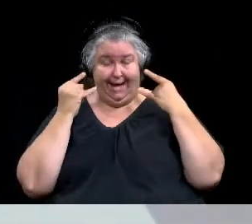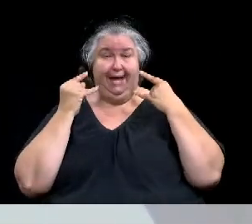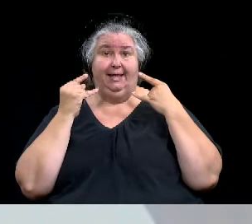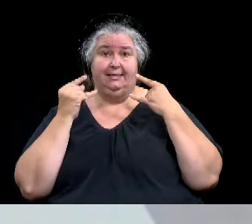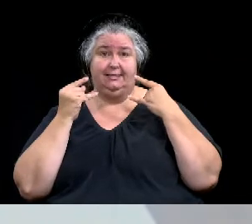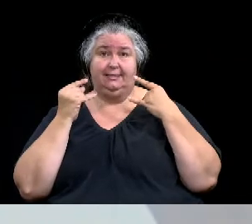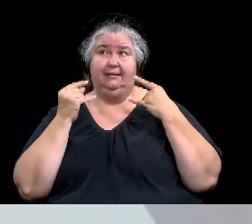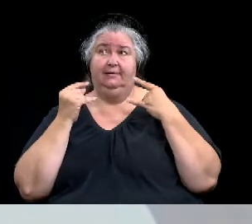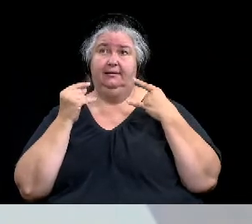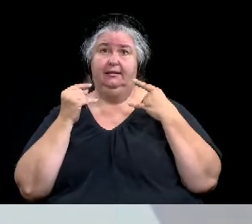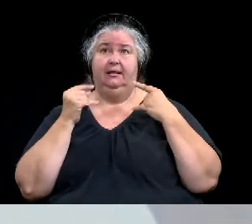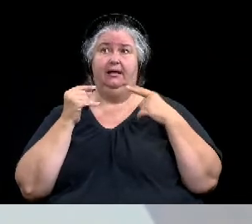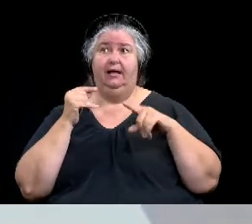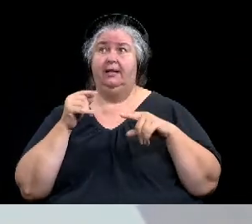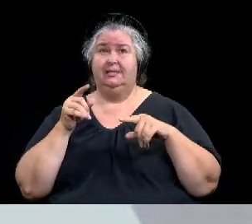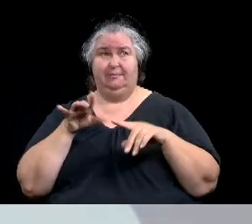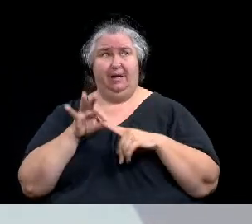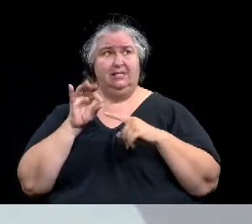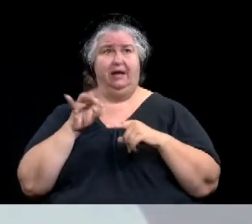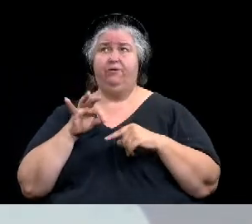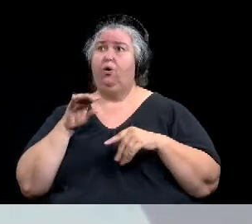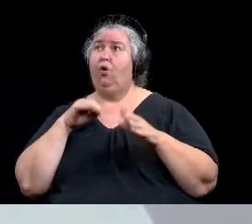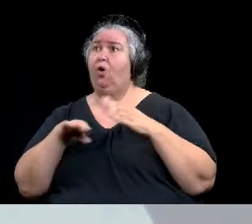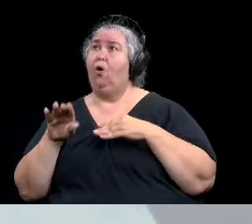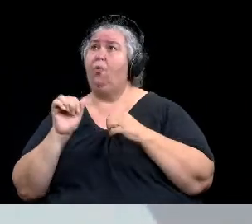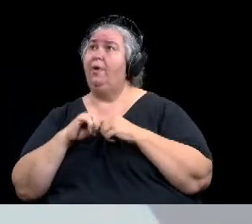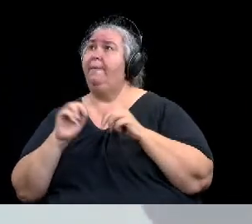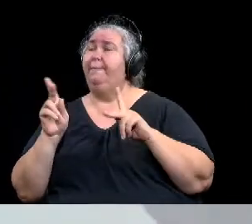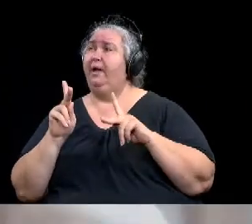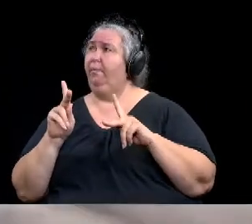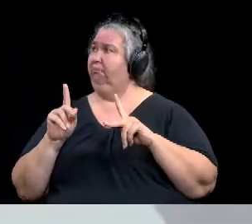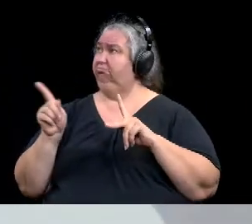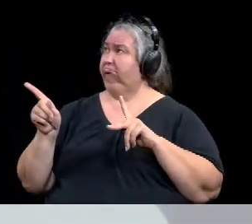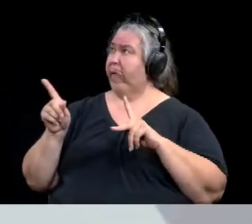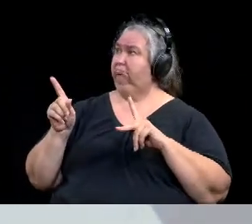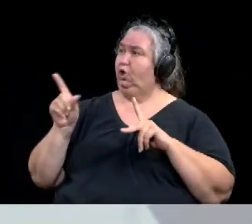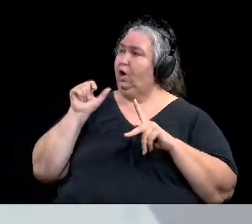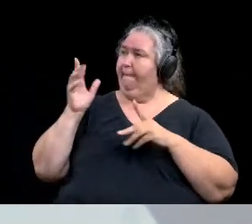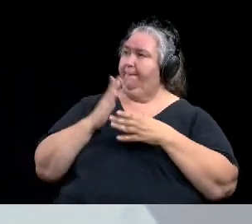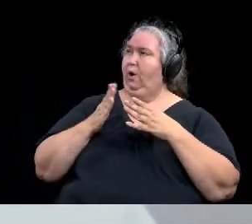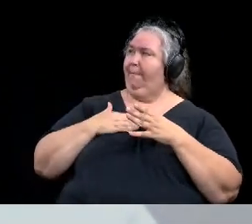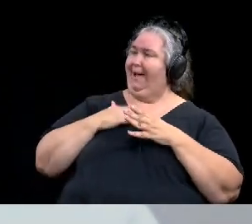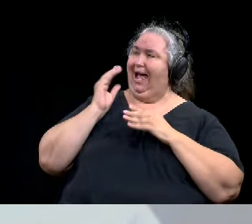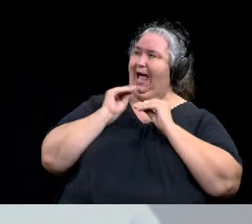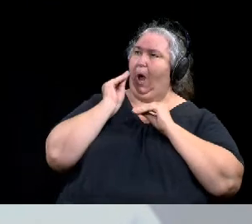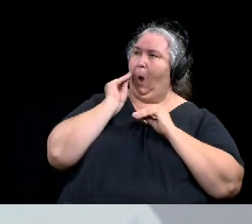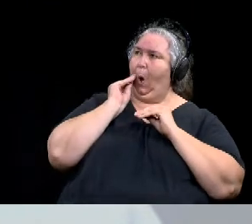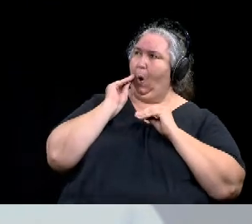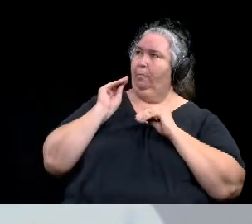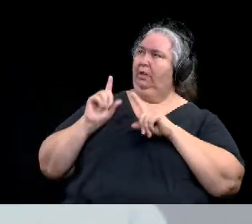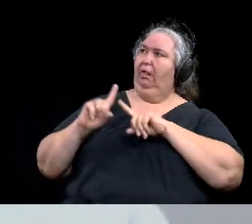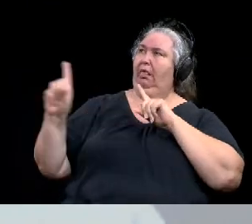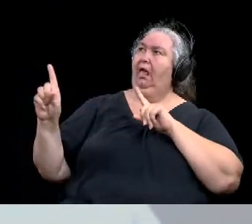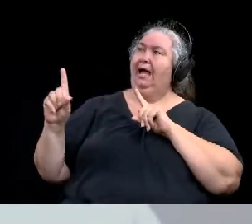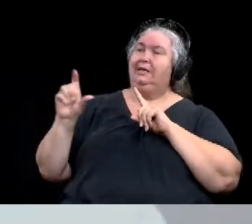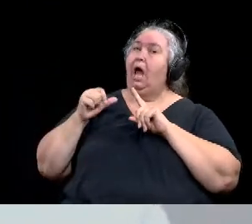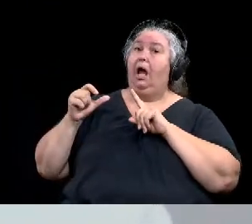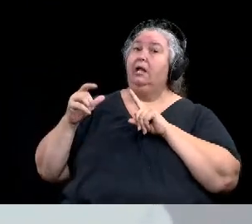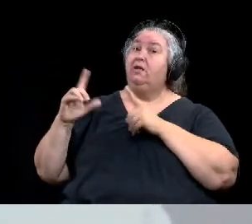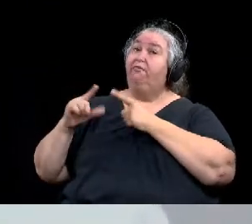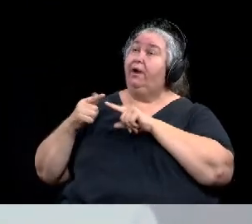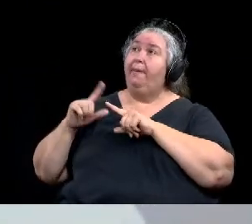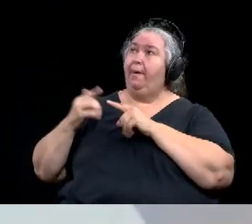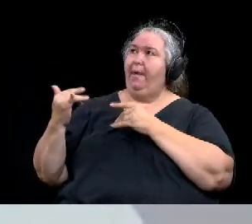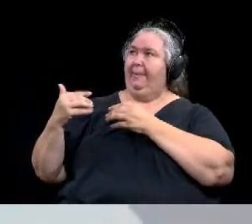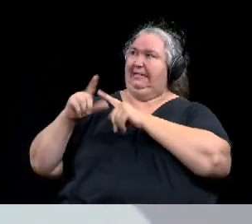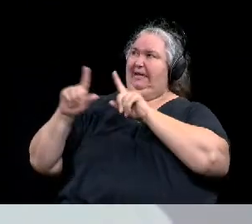that we don't know, aren't part of our household. There's also a responsibility that falls on those who are in leadership, whether